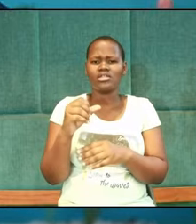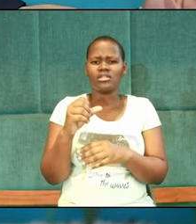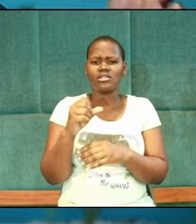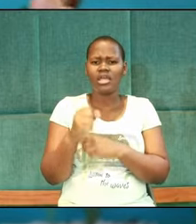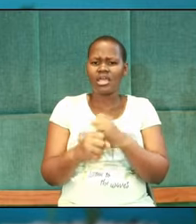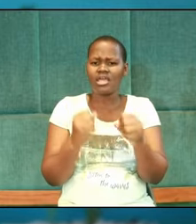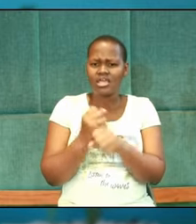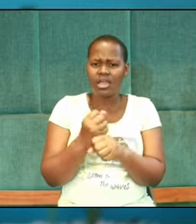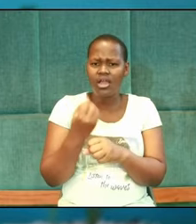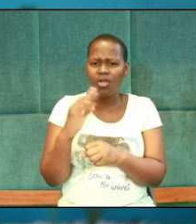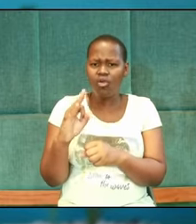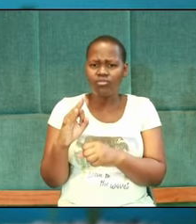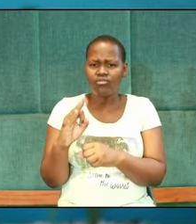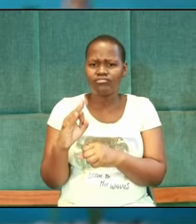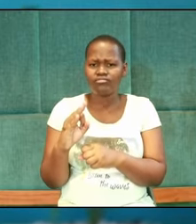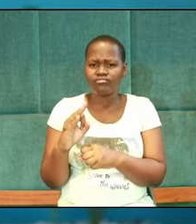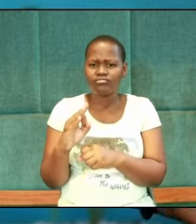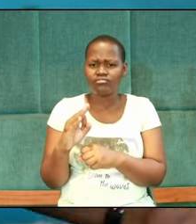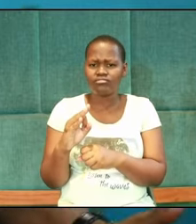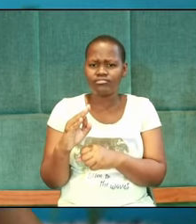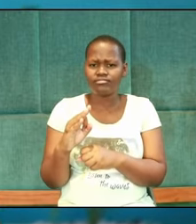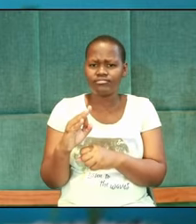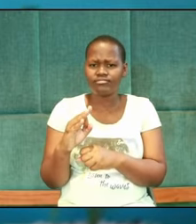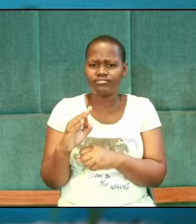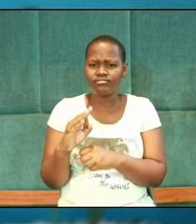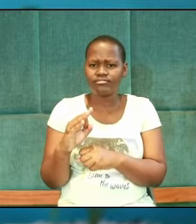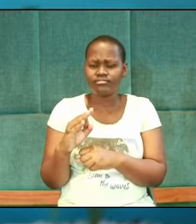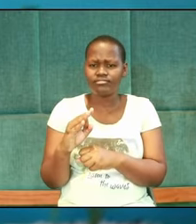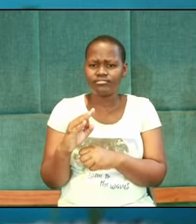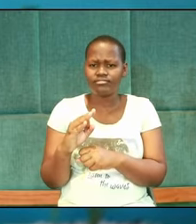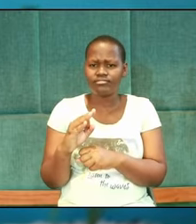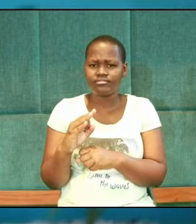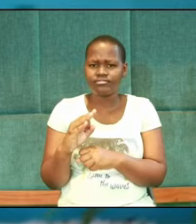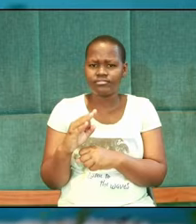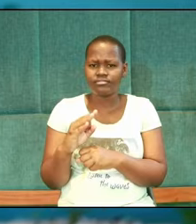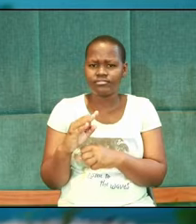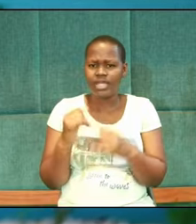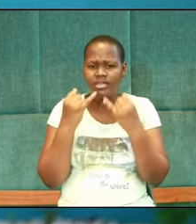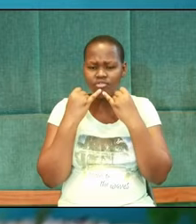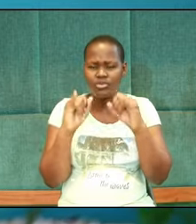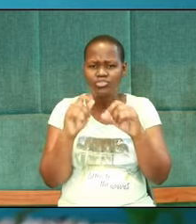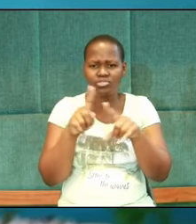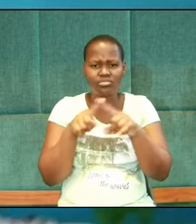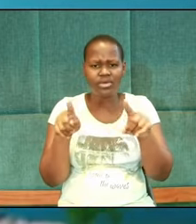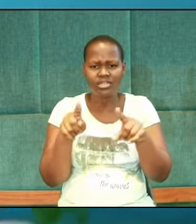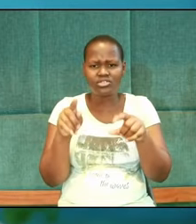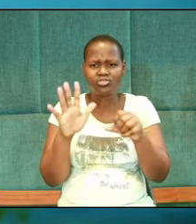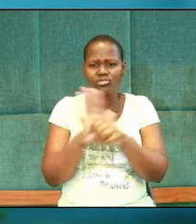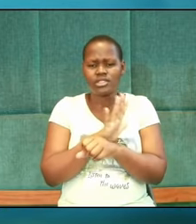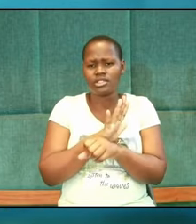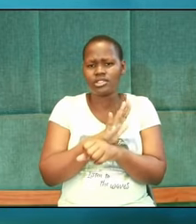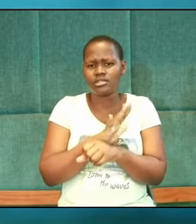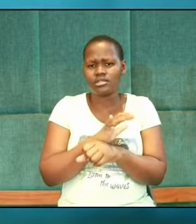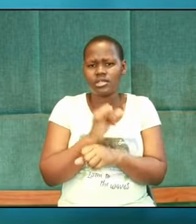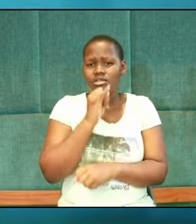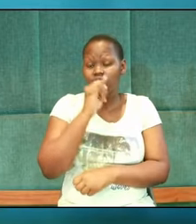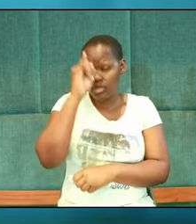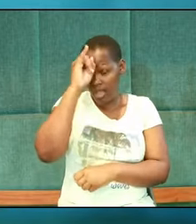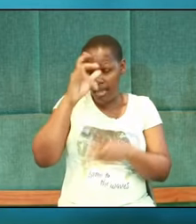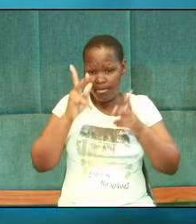technology, yet we are completely ignorant. My people are destroyed for